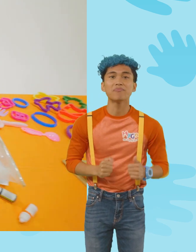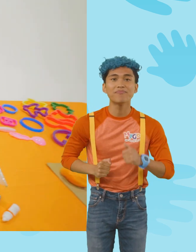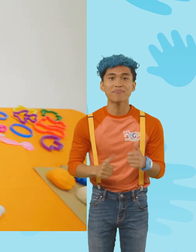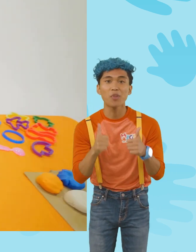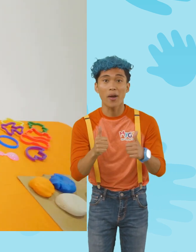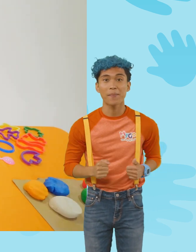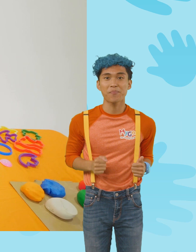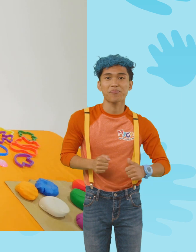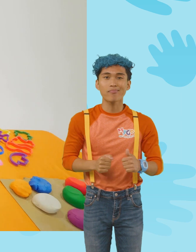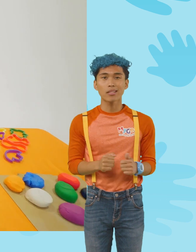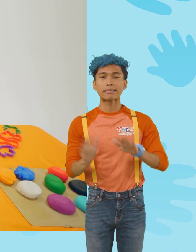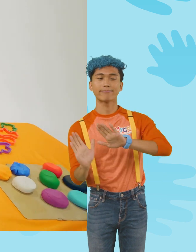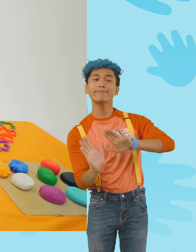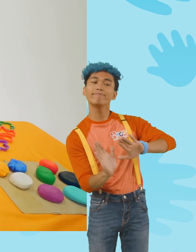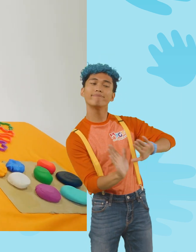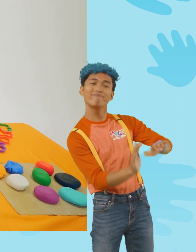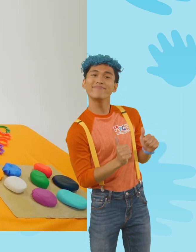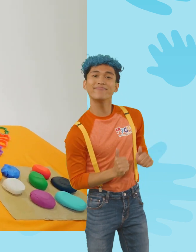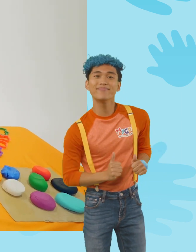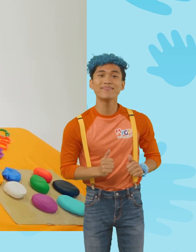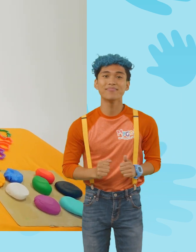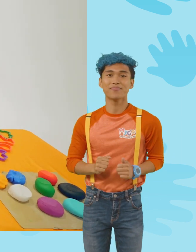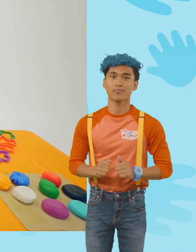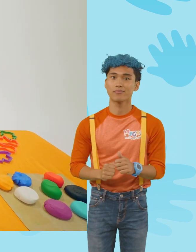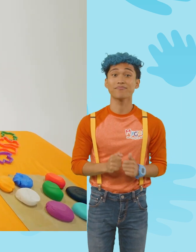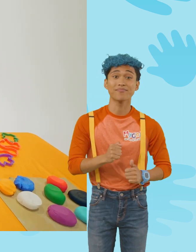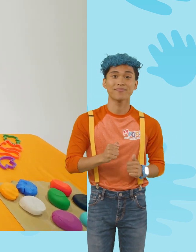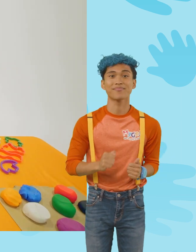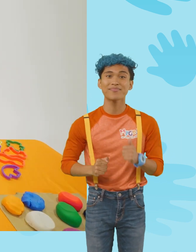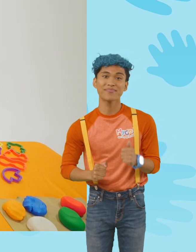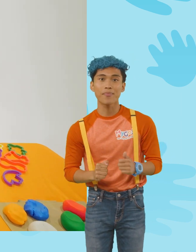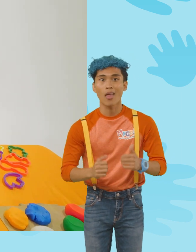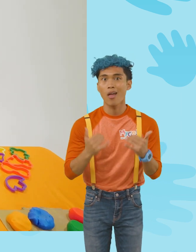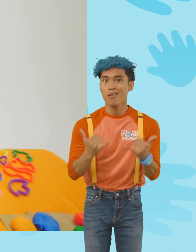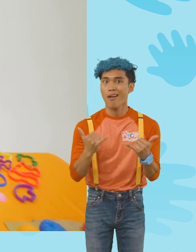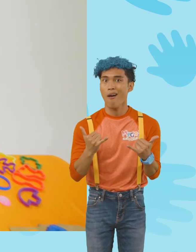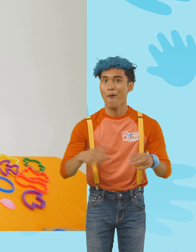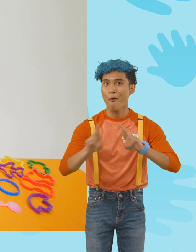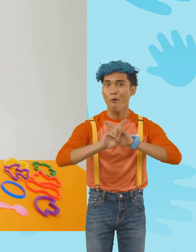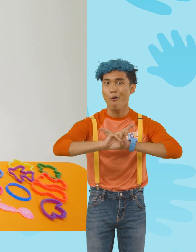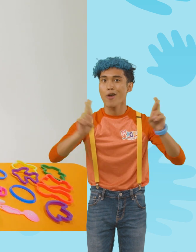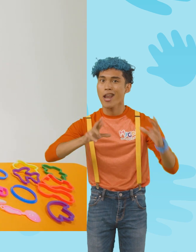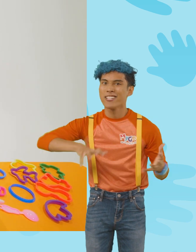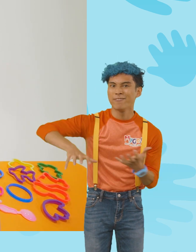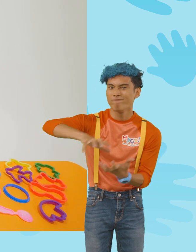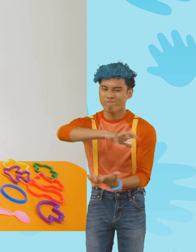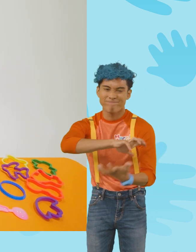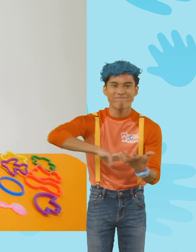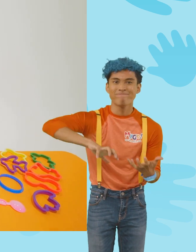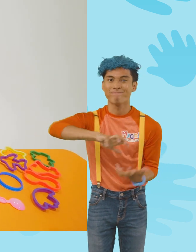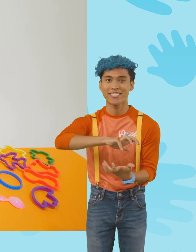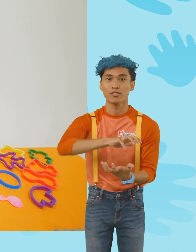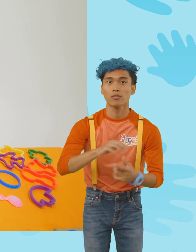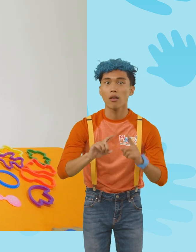All right, let's push all that stuff to the side because now we're ready to mix it up.